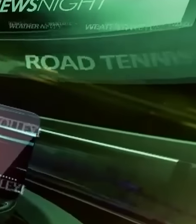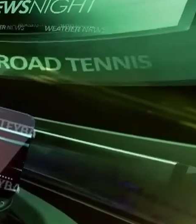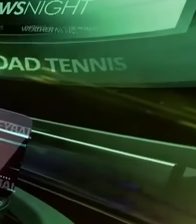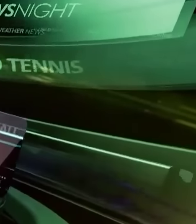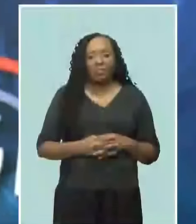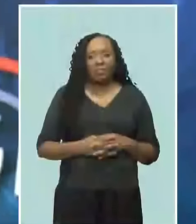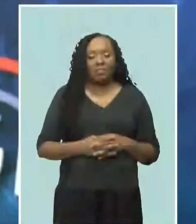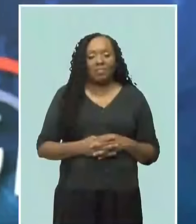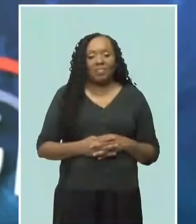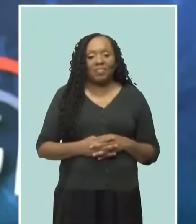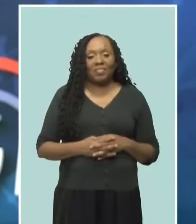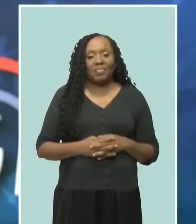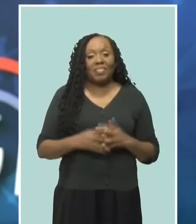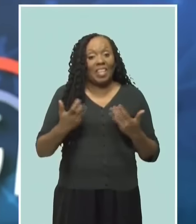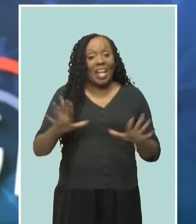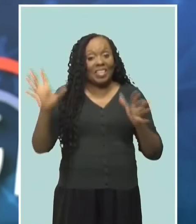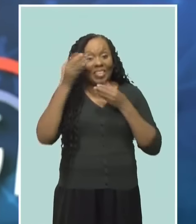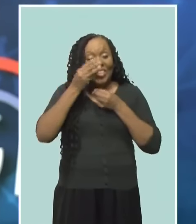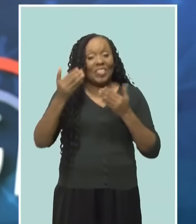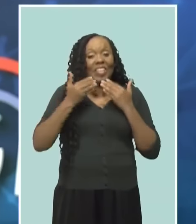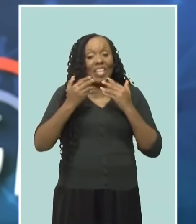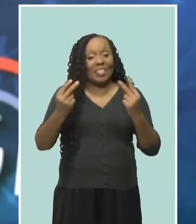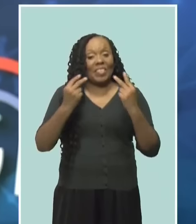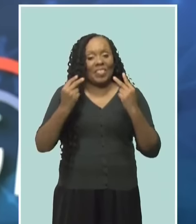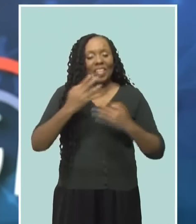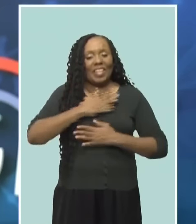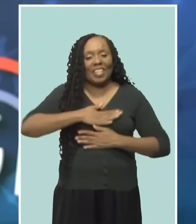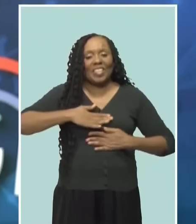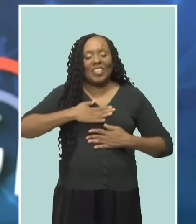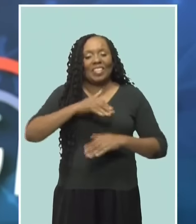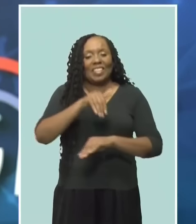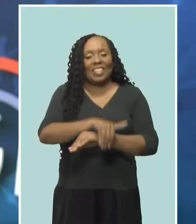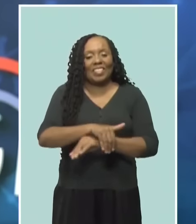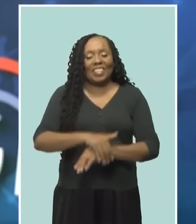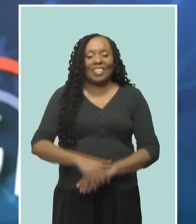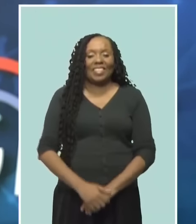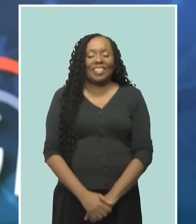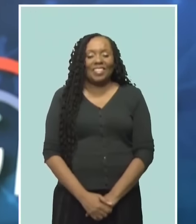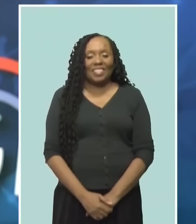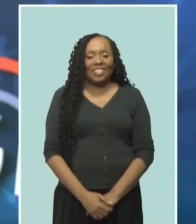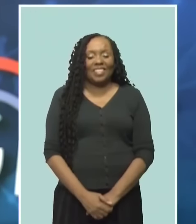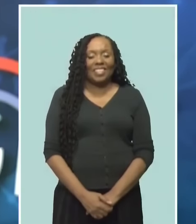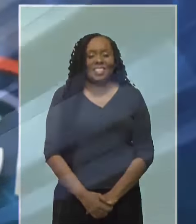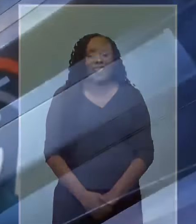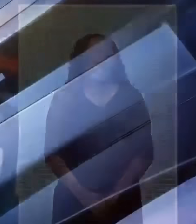That's news. Thanks for viewing and do enjoy the rest of your evening.